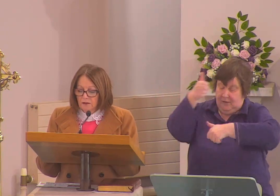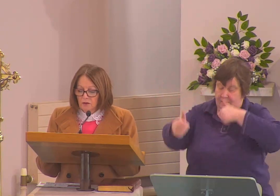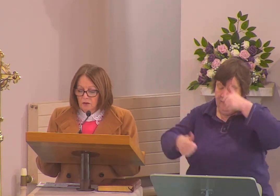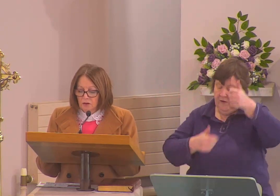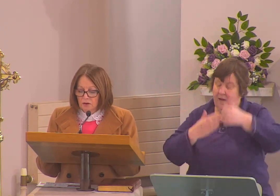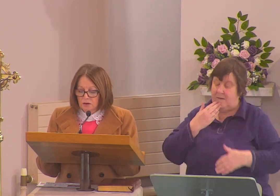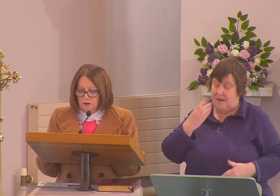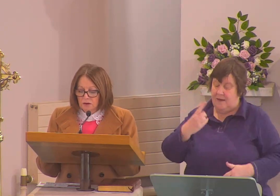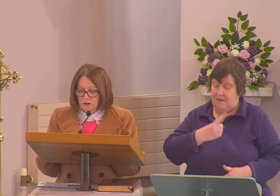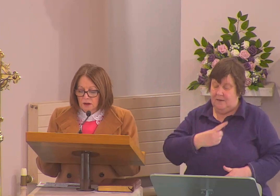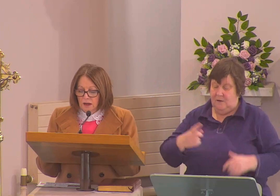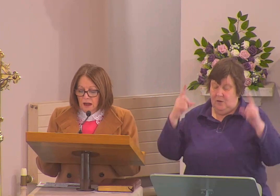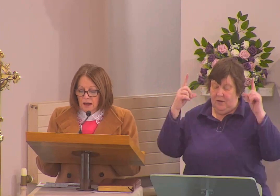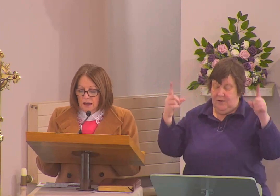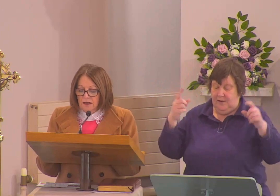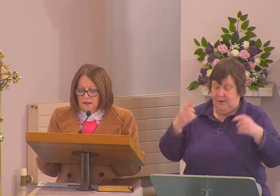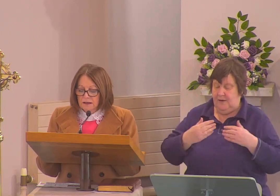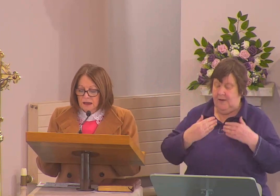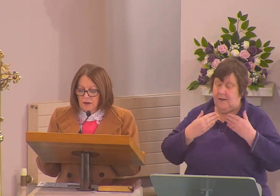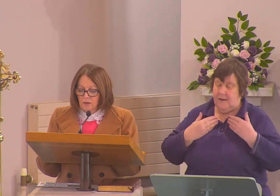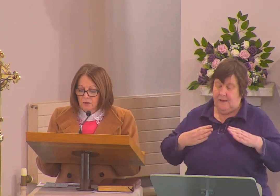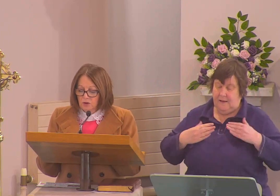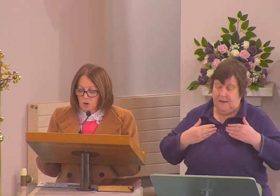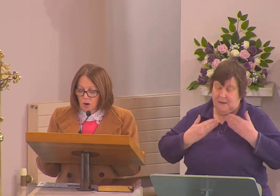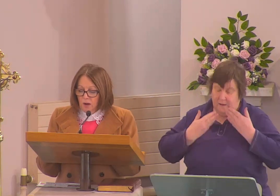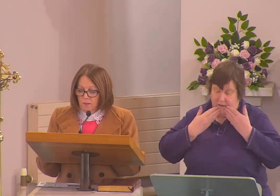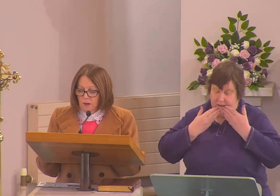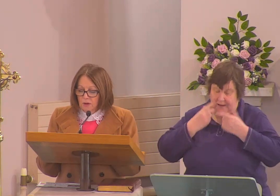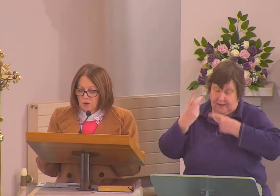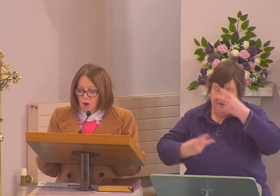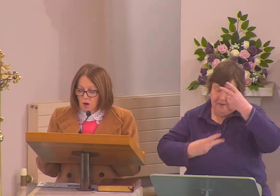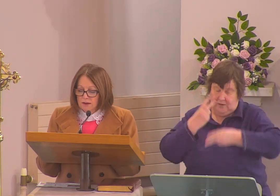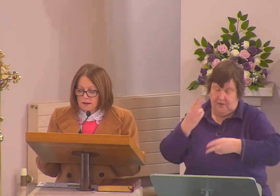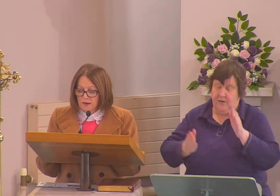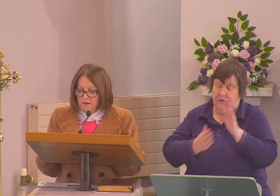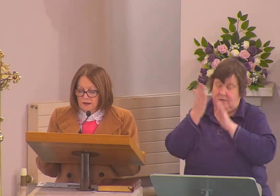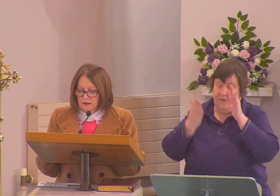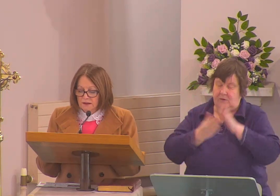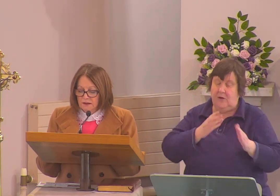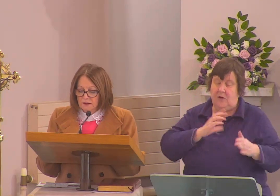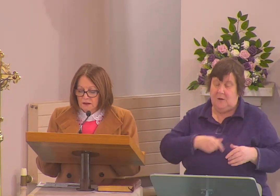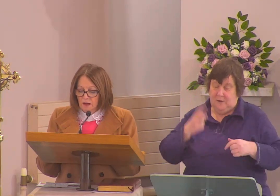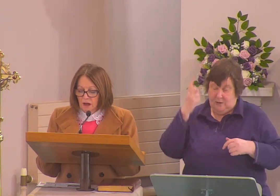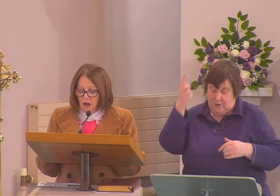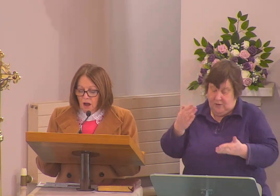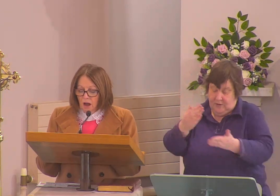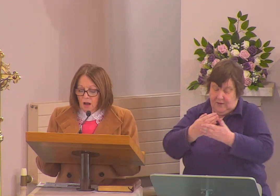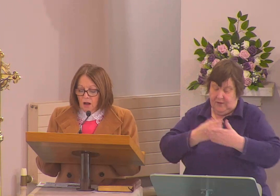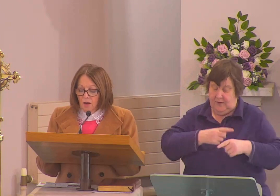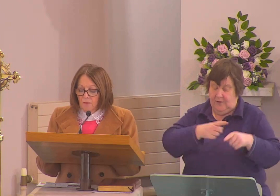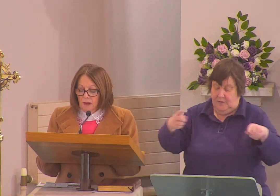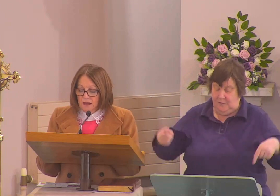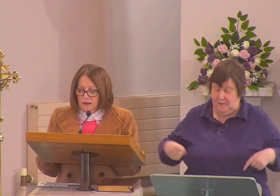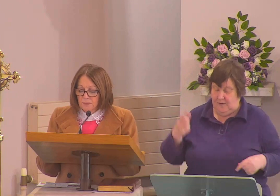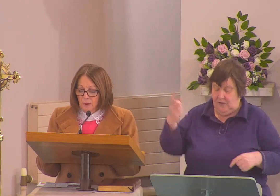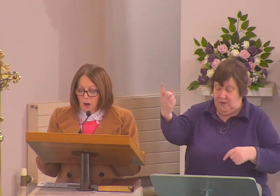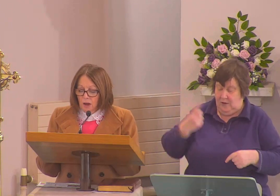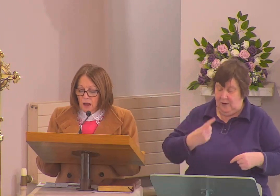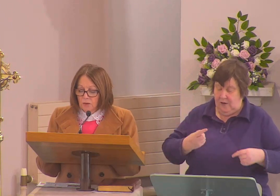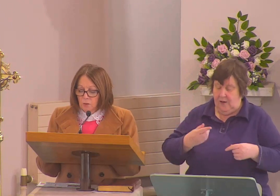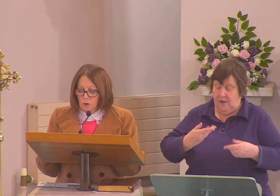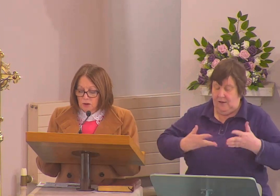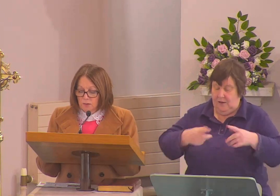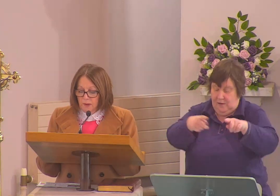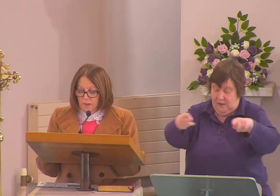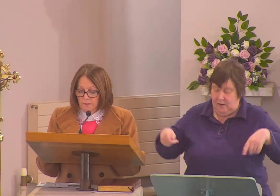the Lord. Let us sing with joy because God saves us. Come, let us bow